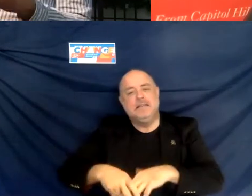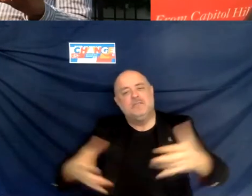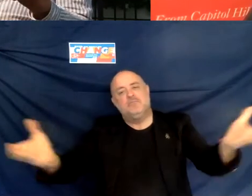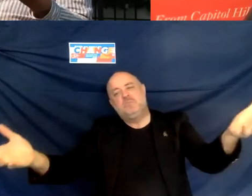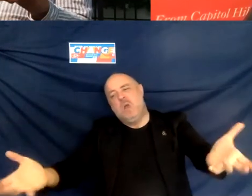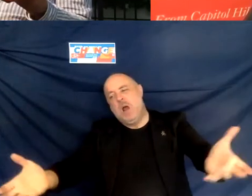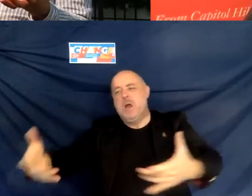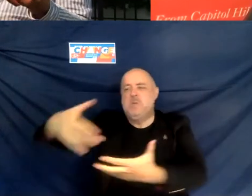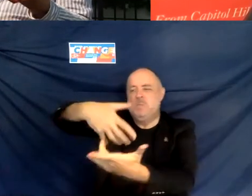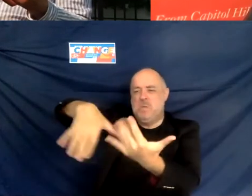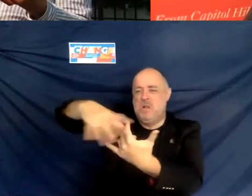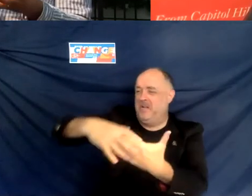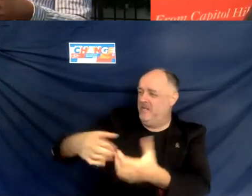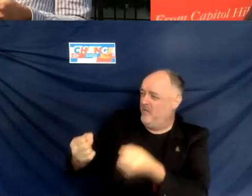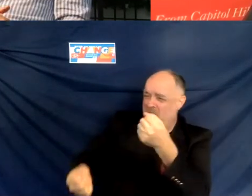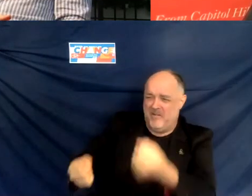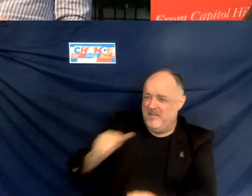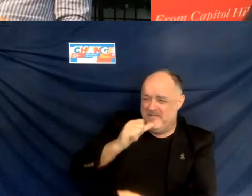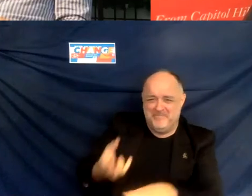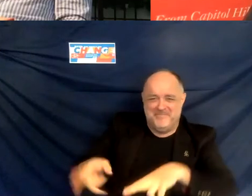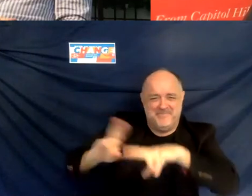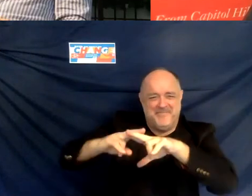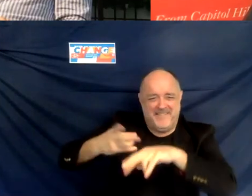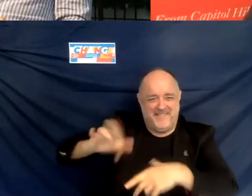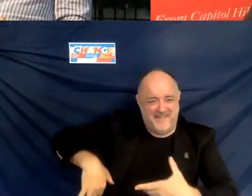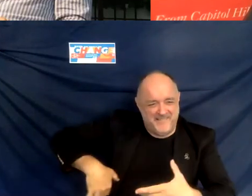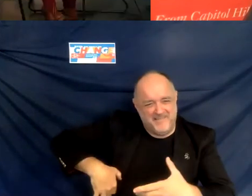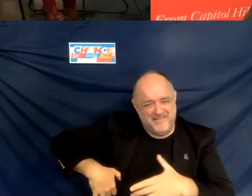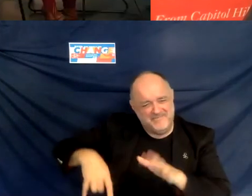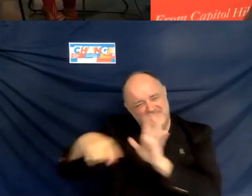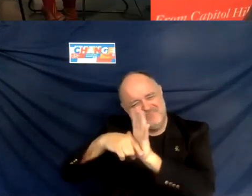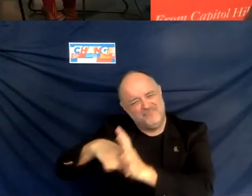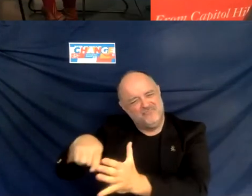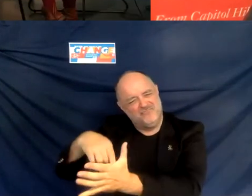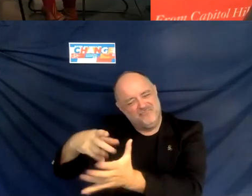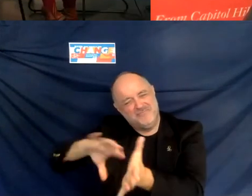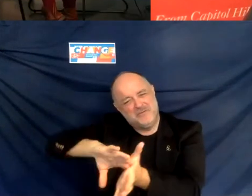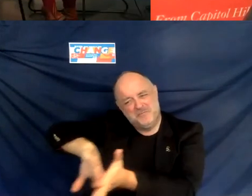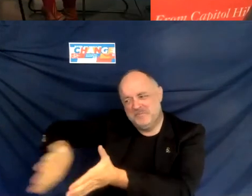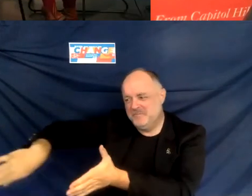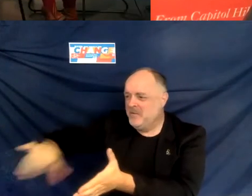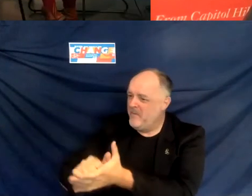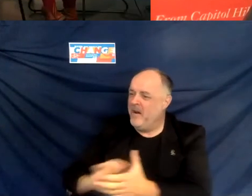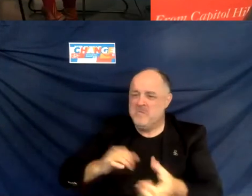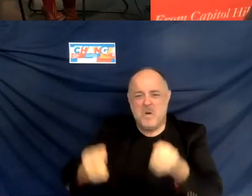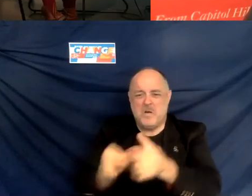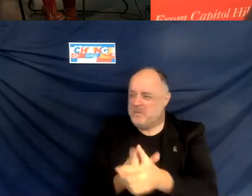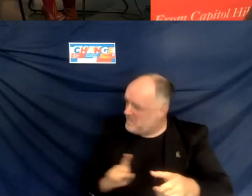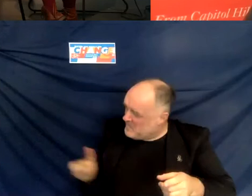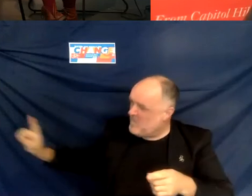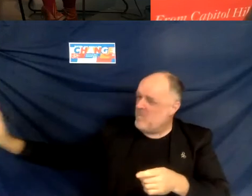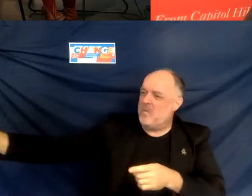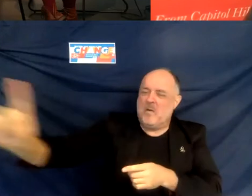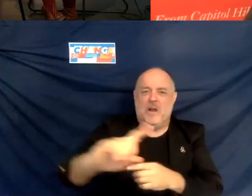the car doesn't add to that ambience or that atmosphere. So it's kept at the perimeter of the city center,